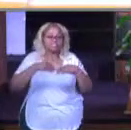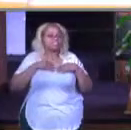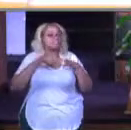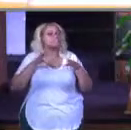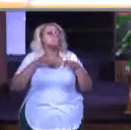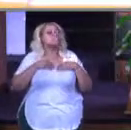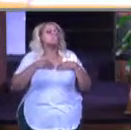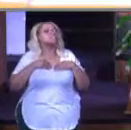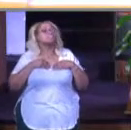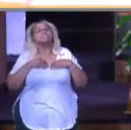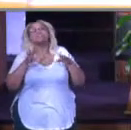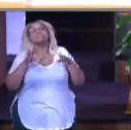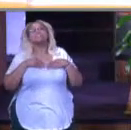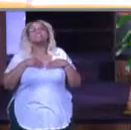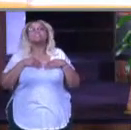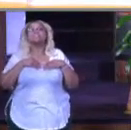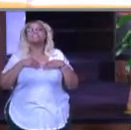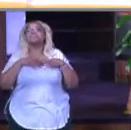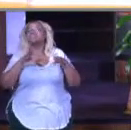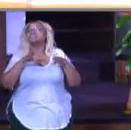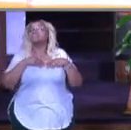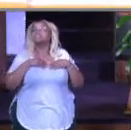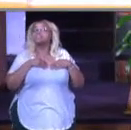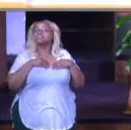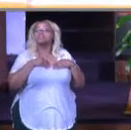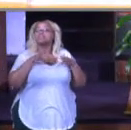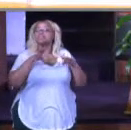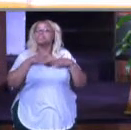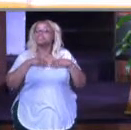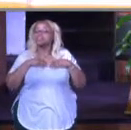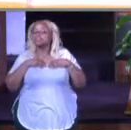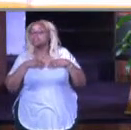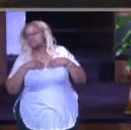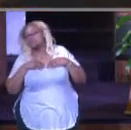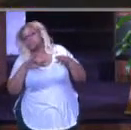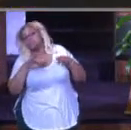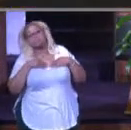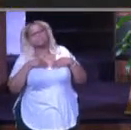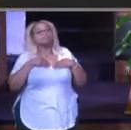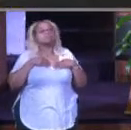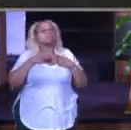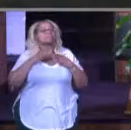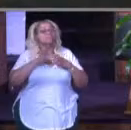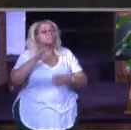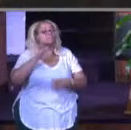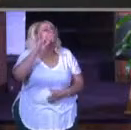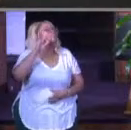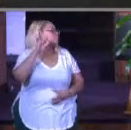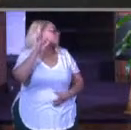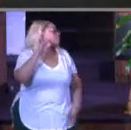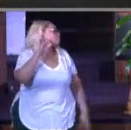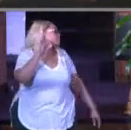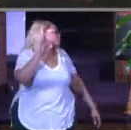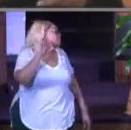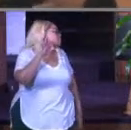Receive, receive, receive, receive, receive, receive the Holy